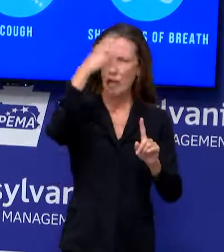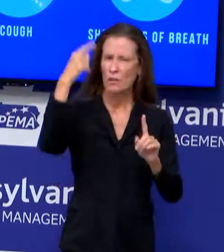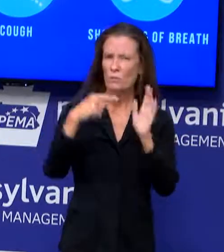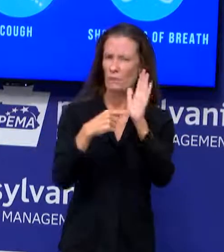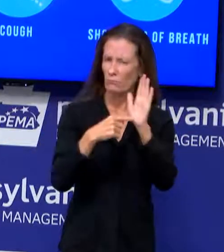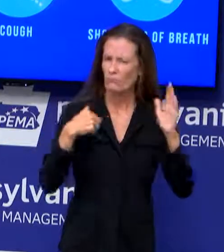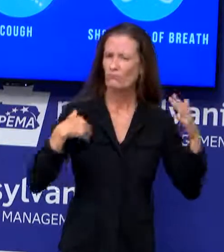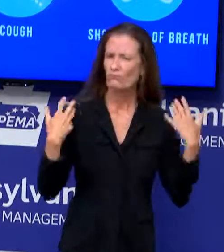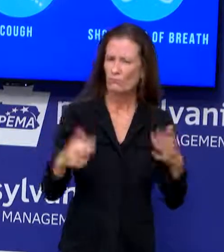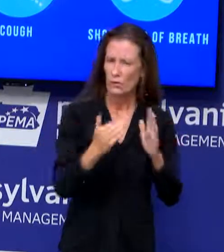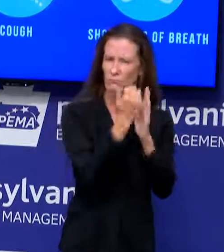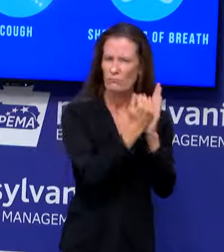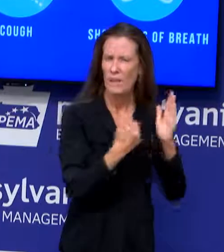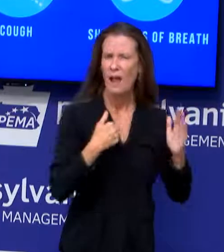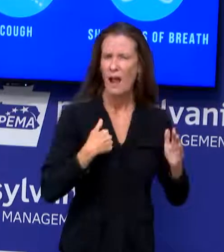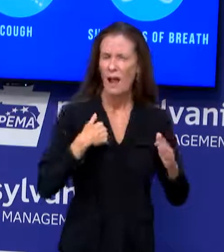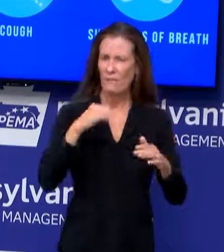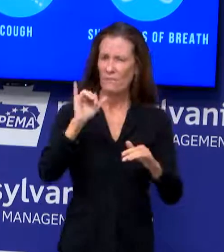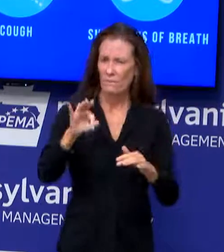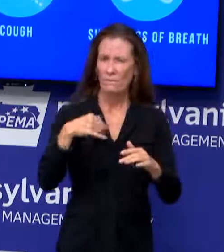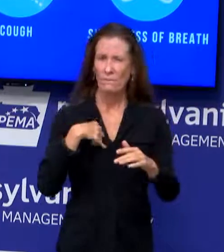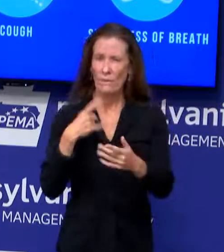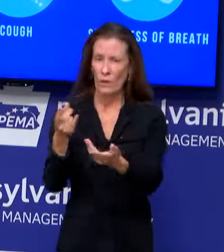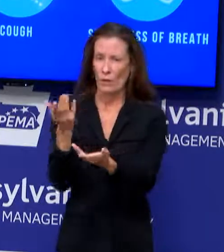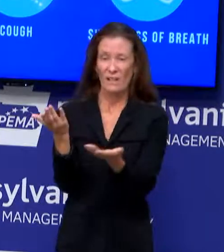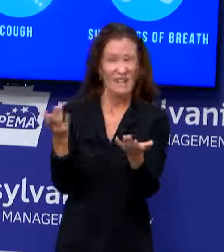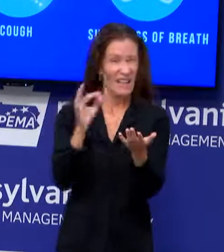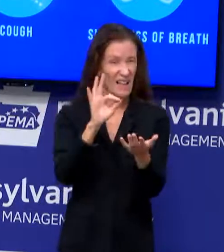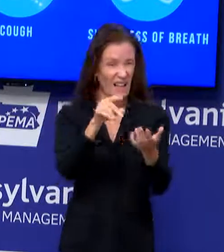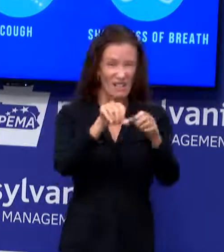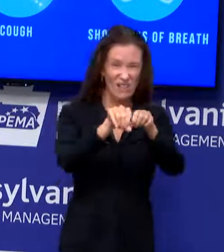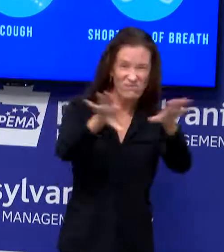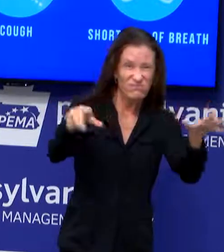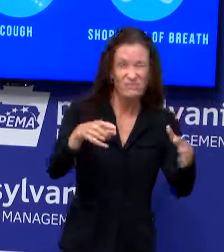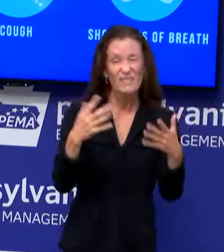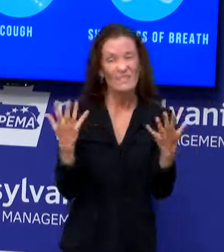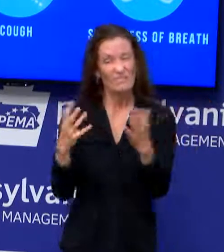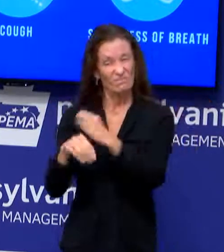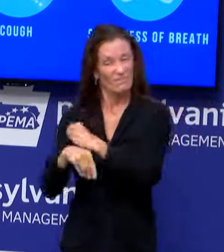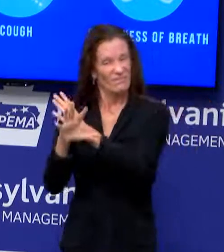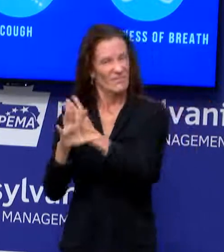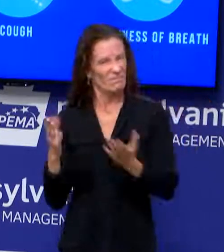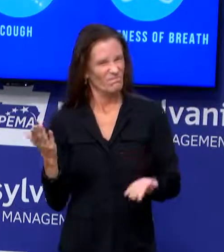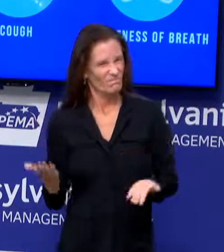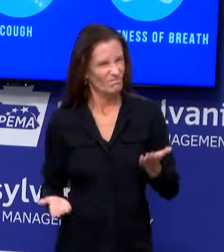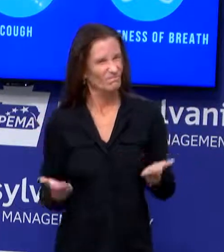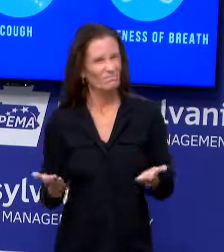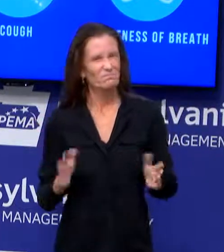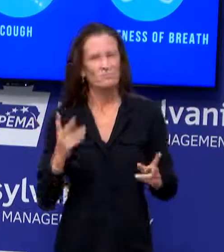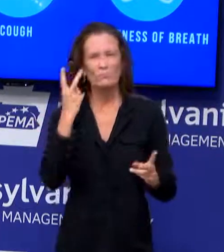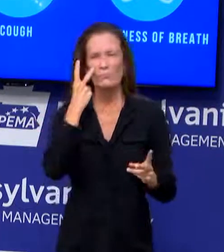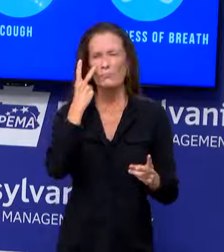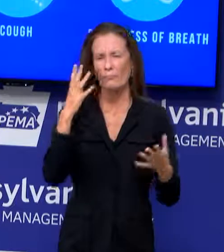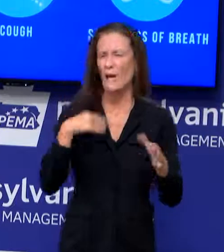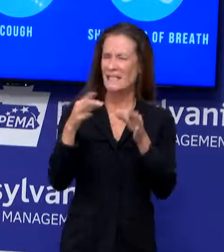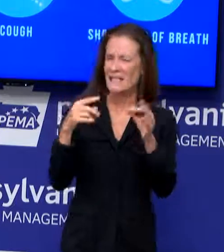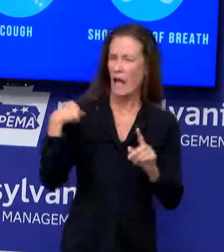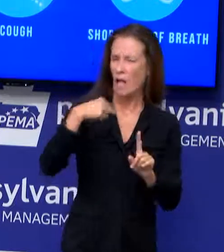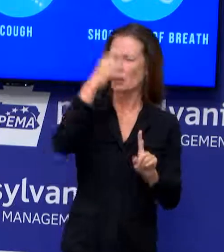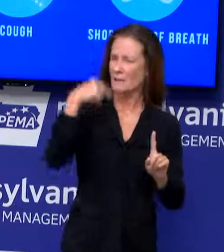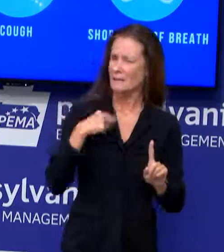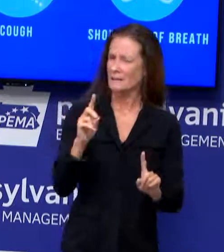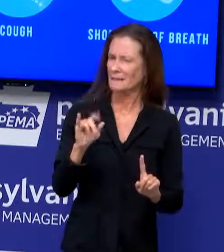virtual for a period of time is possible anywhere in the United States if there's an outbreak. And so we have put out that guidance last weeek. Yeah. So I've heard reports